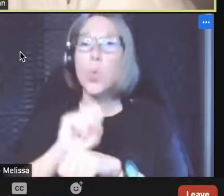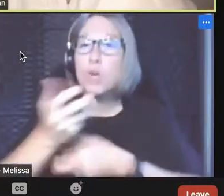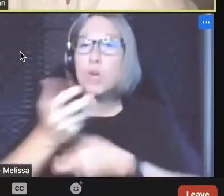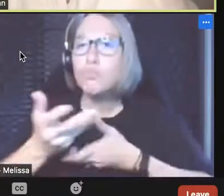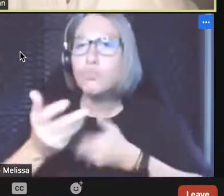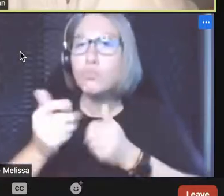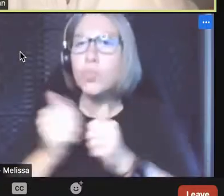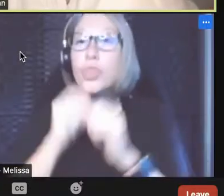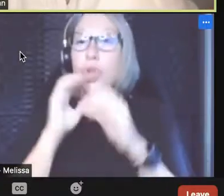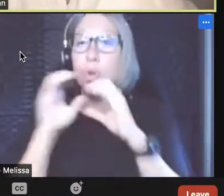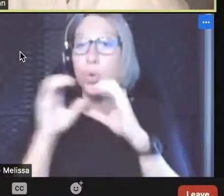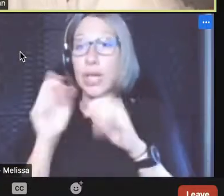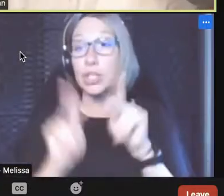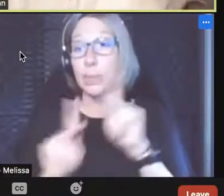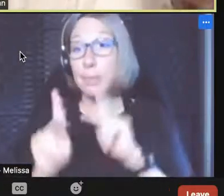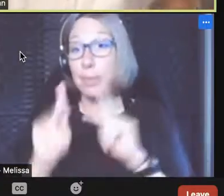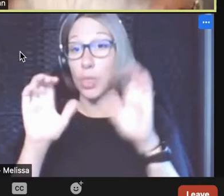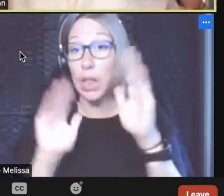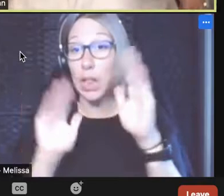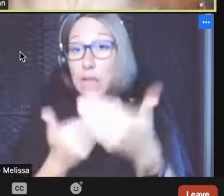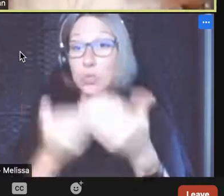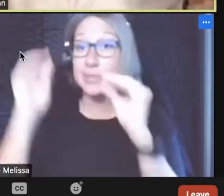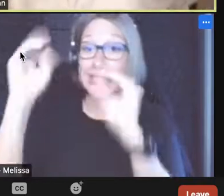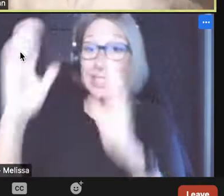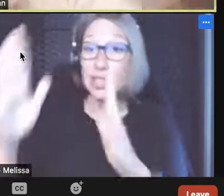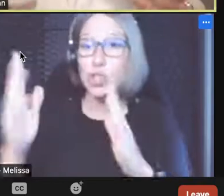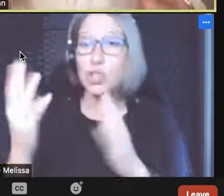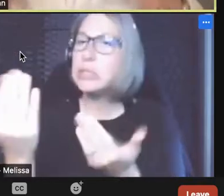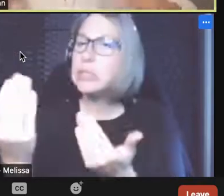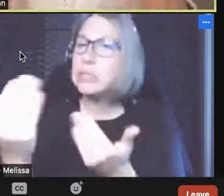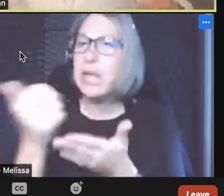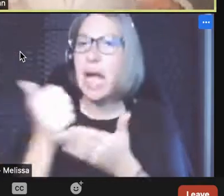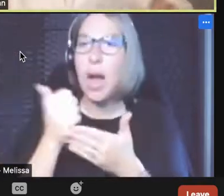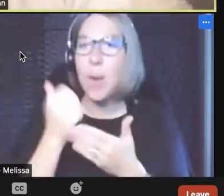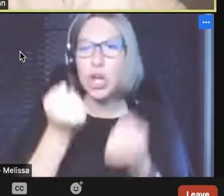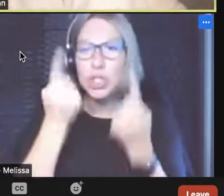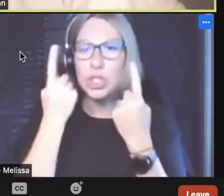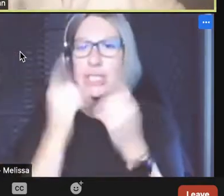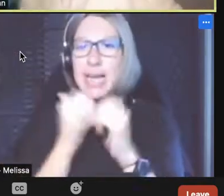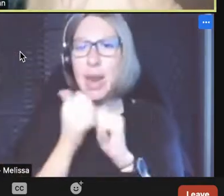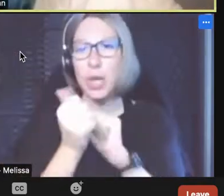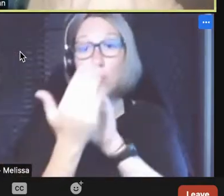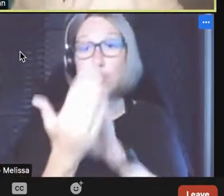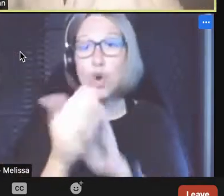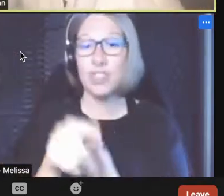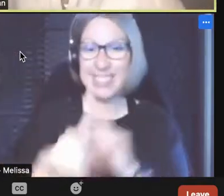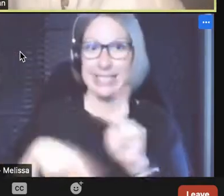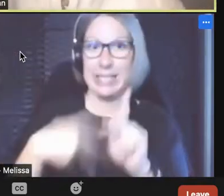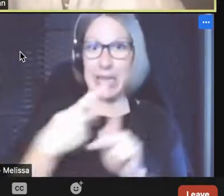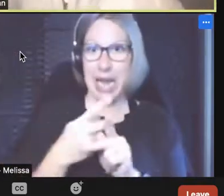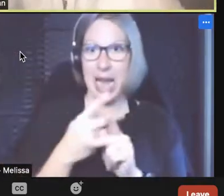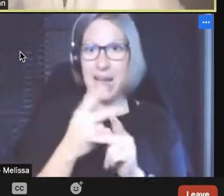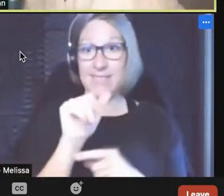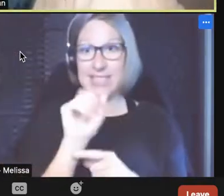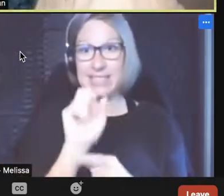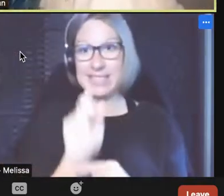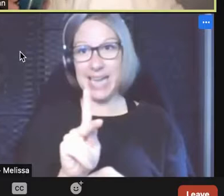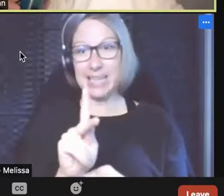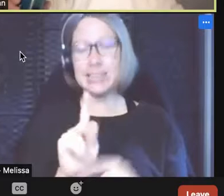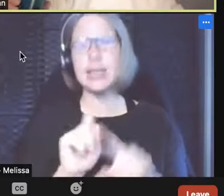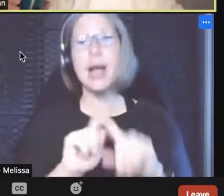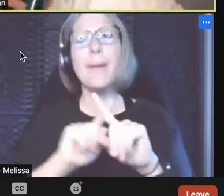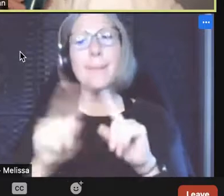in the classroom, teachers, to help me understand how we can approach this kind of a task. But this is not a task for a child in